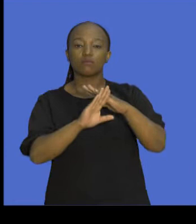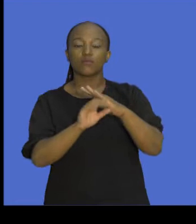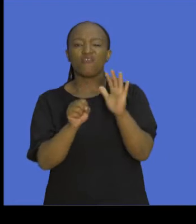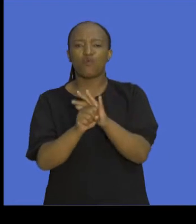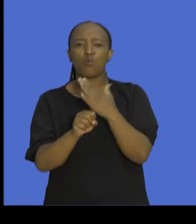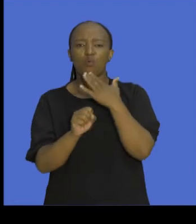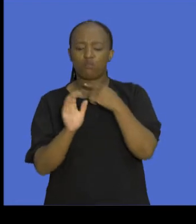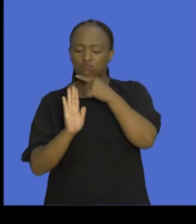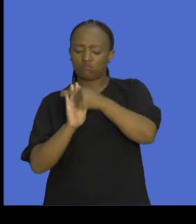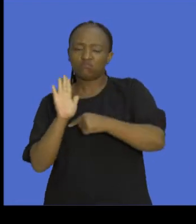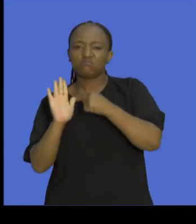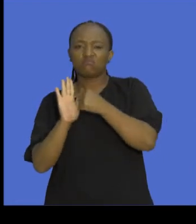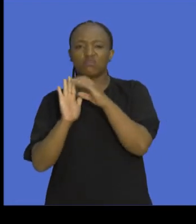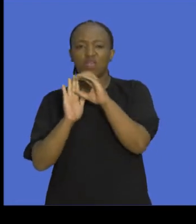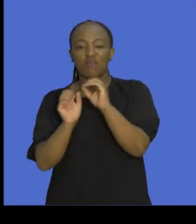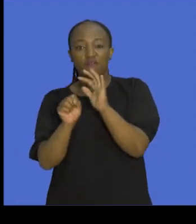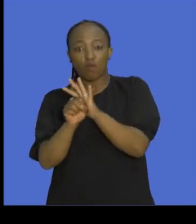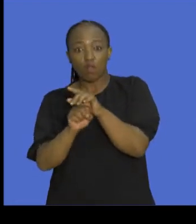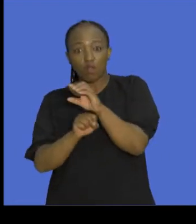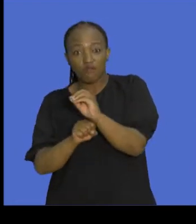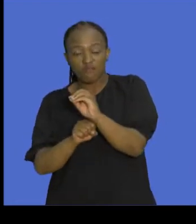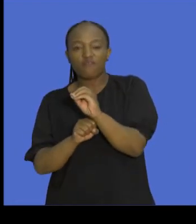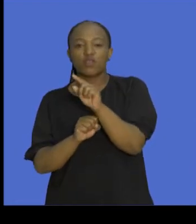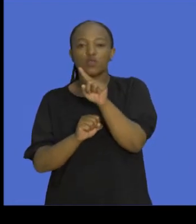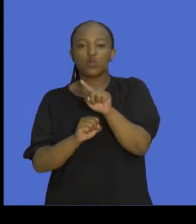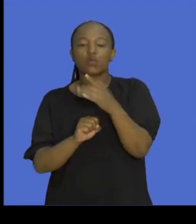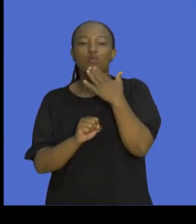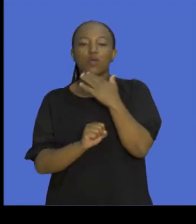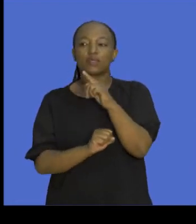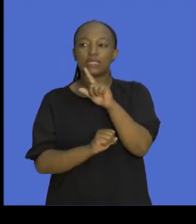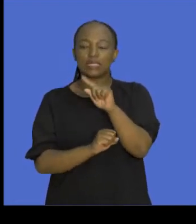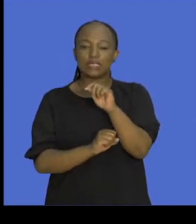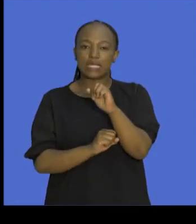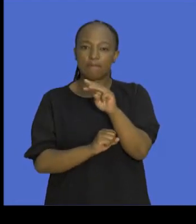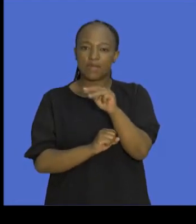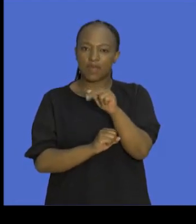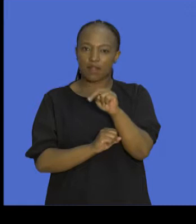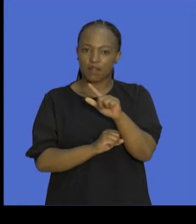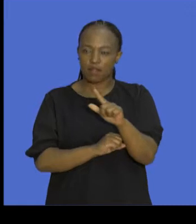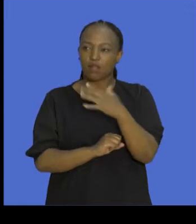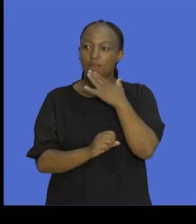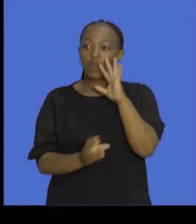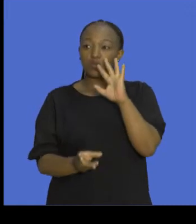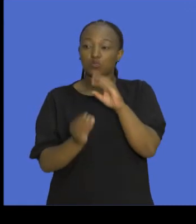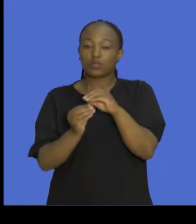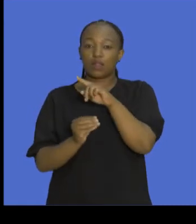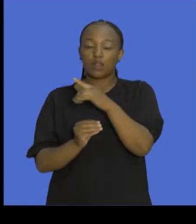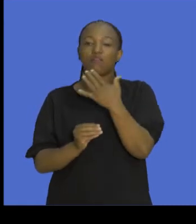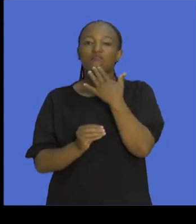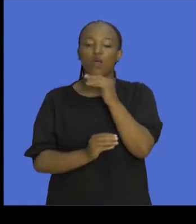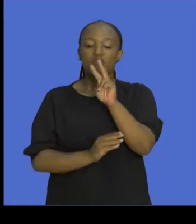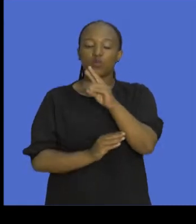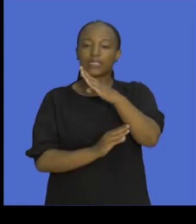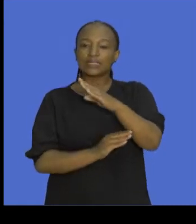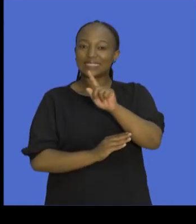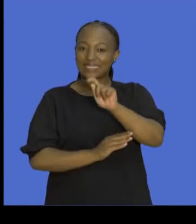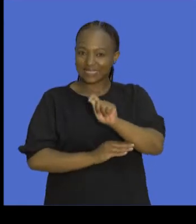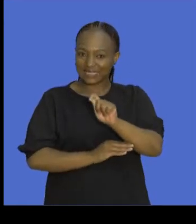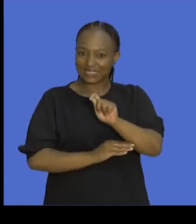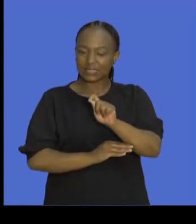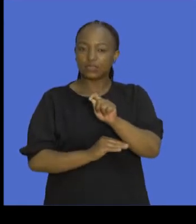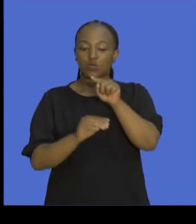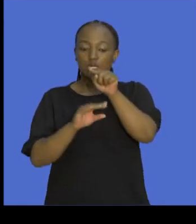the entire circuit, we know that the total resistance is equal to the terminal potential difference, which is the total voltage in